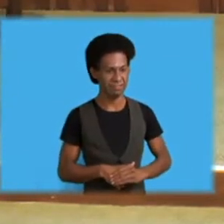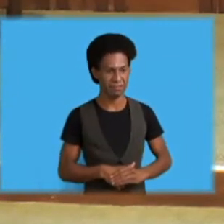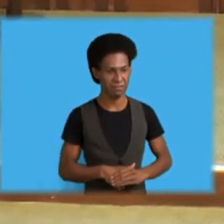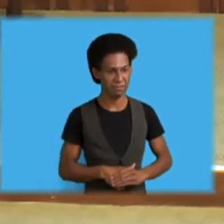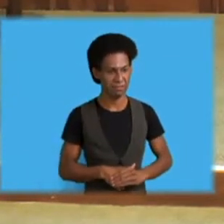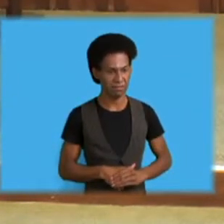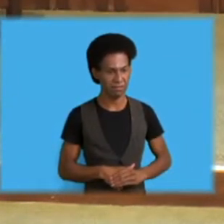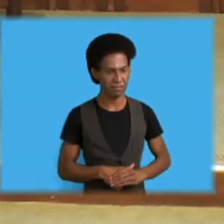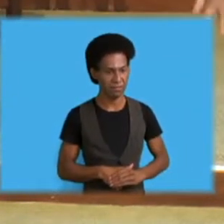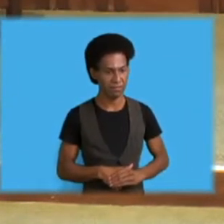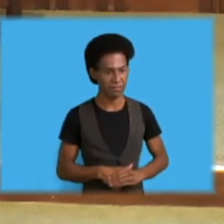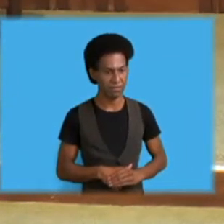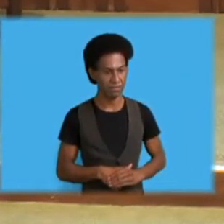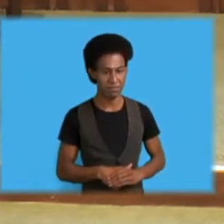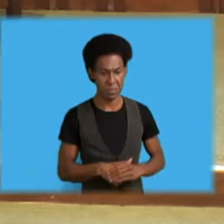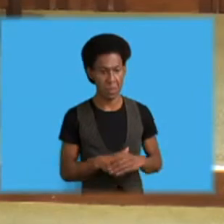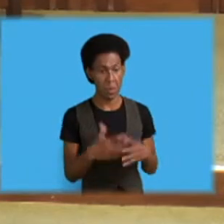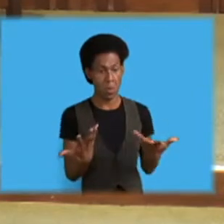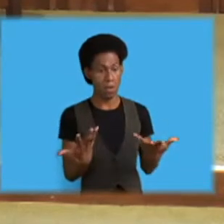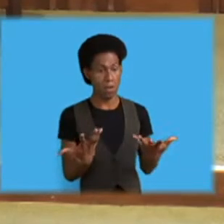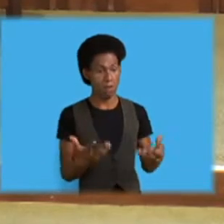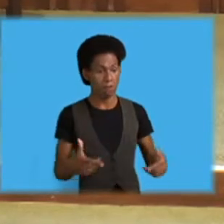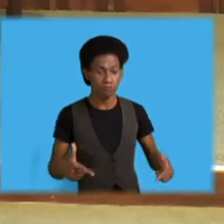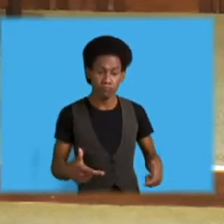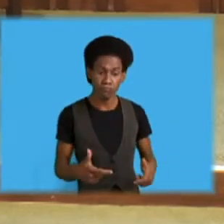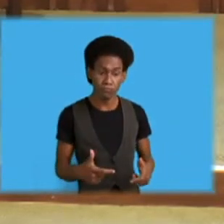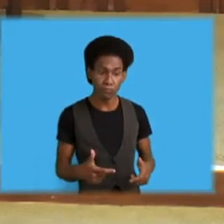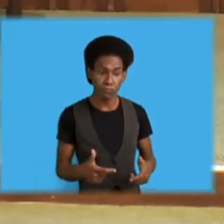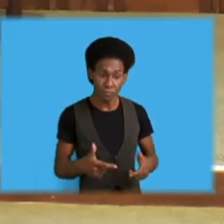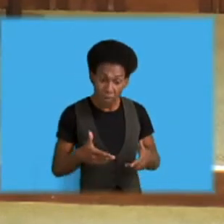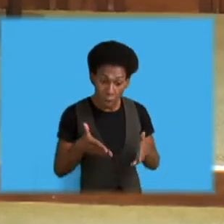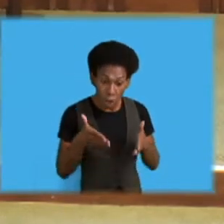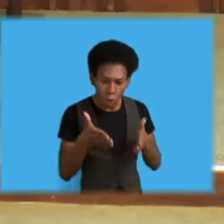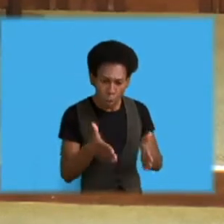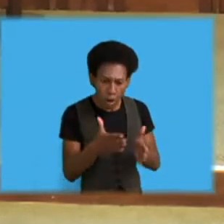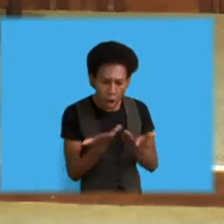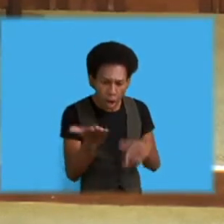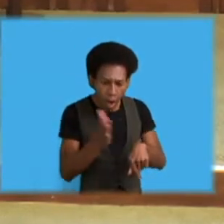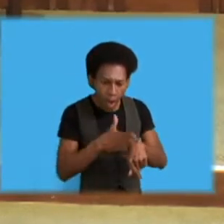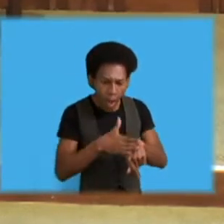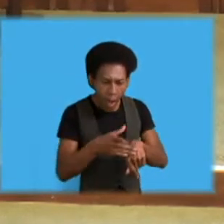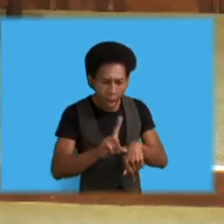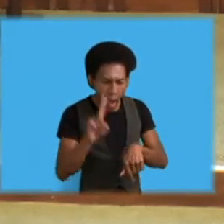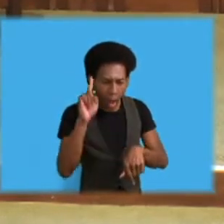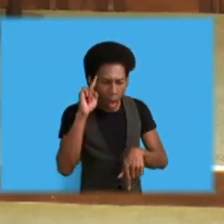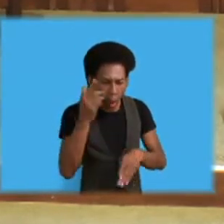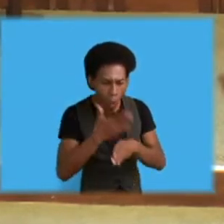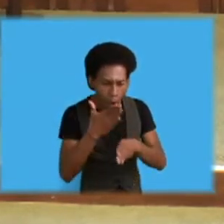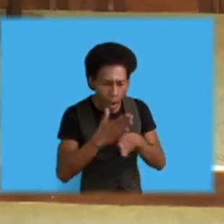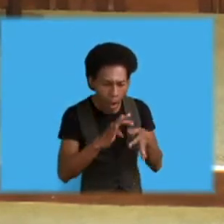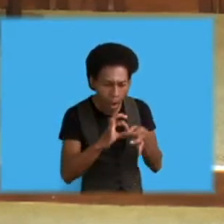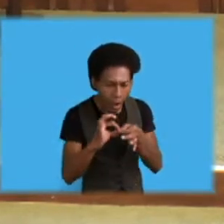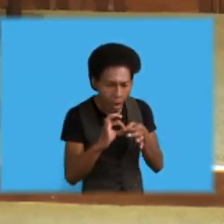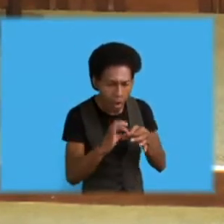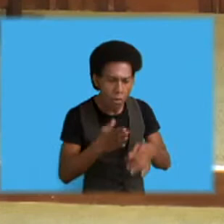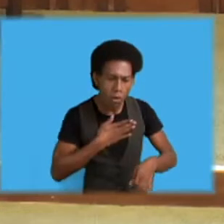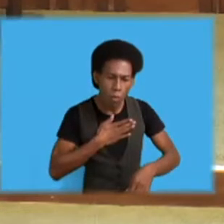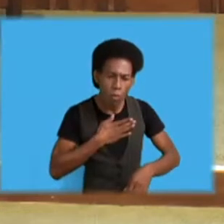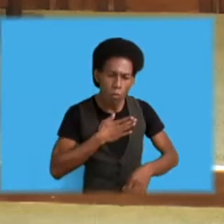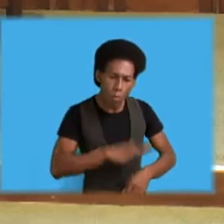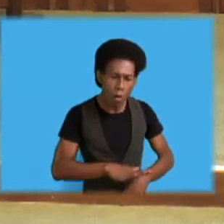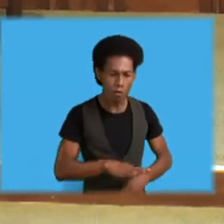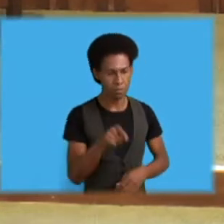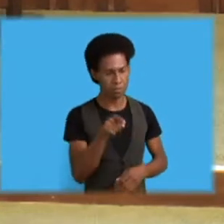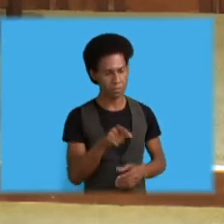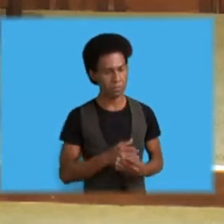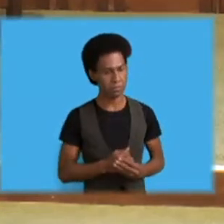petty way in which these engagements is being undertaken. And so, you know, I want to insist on the Honourable